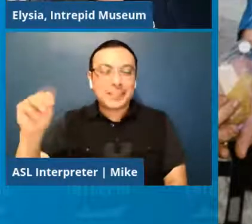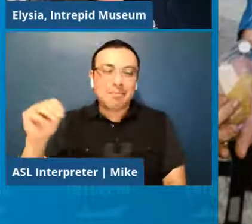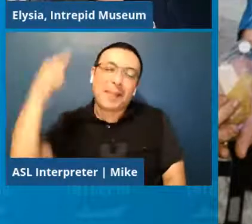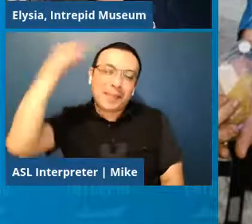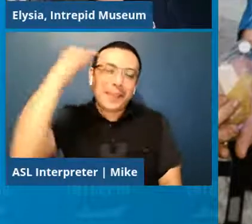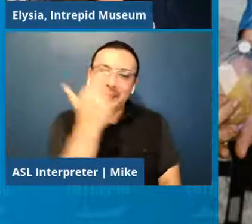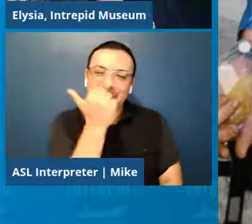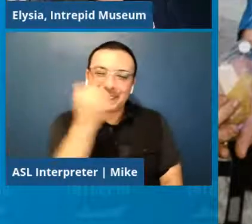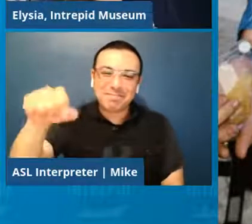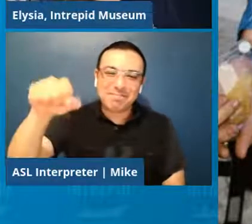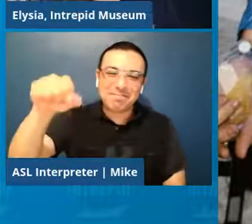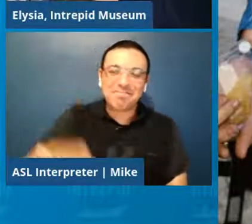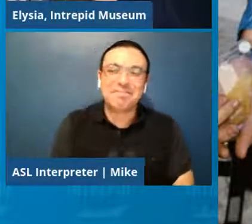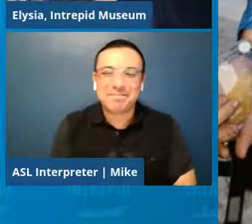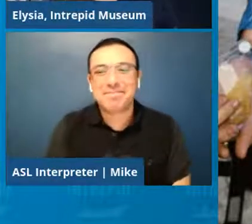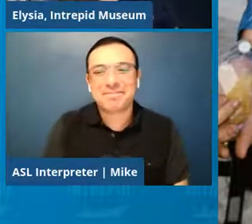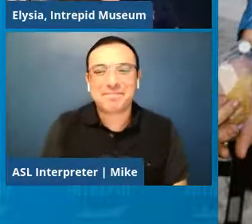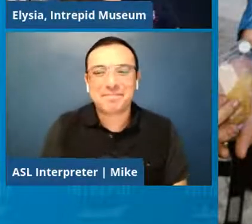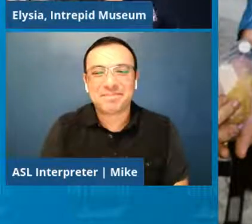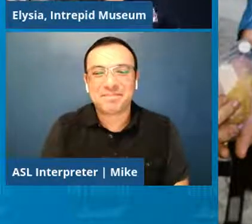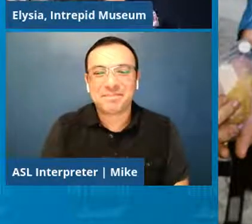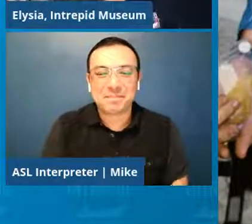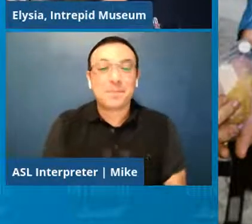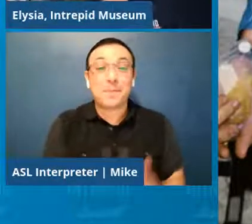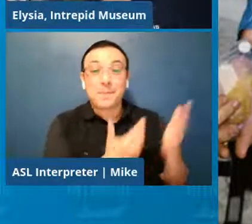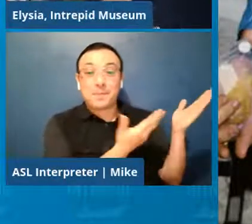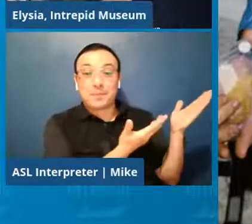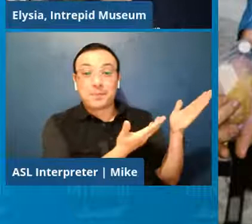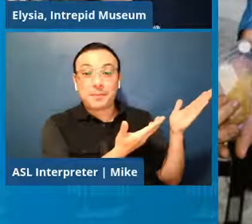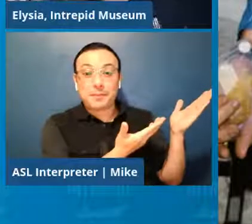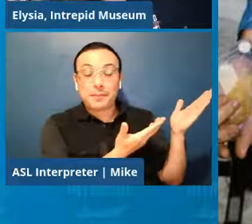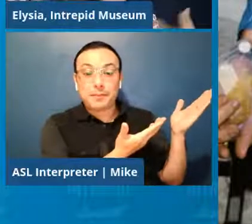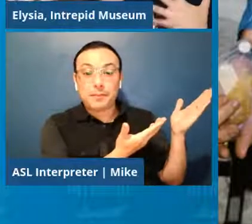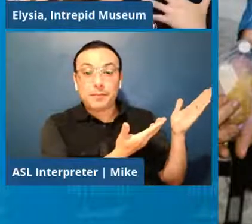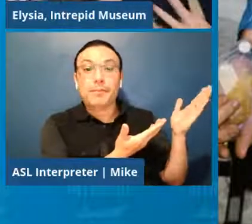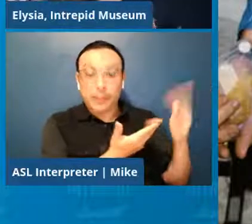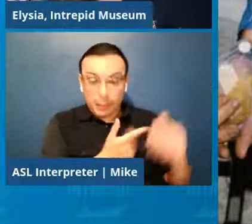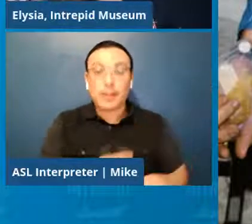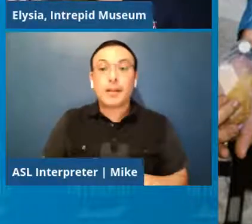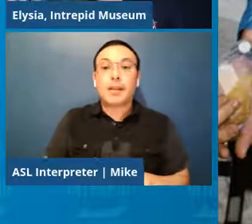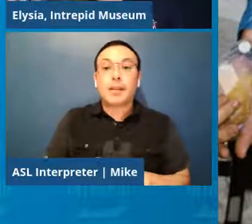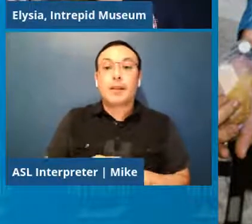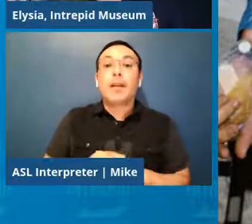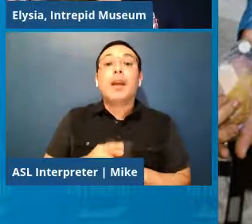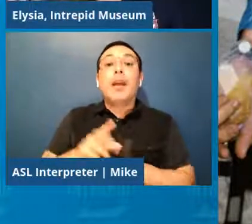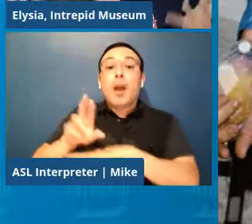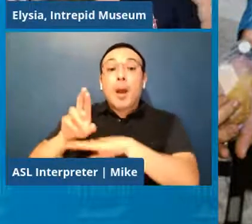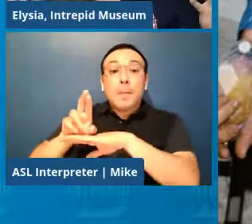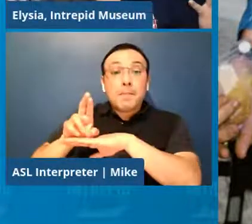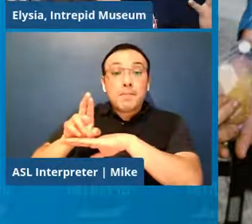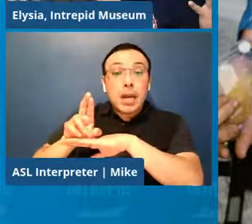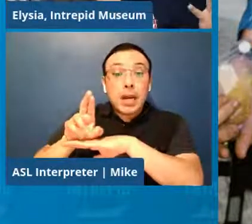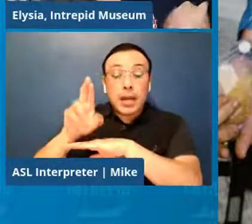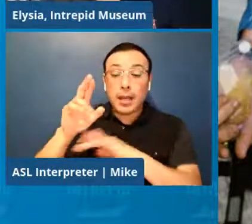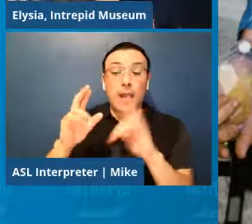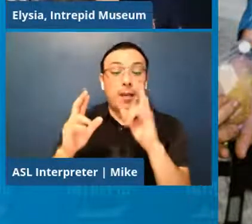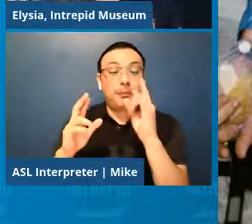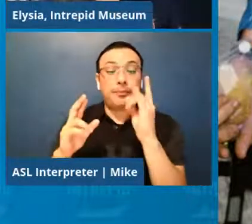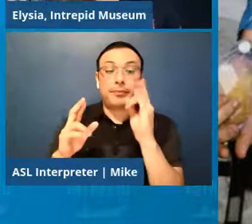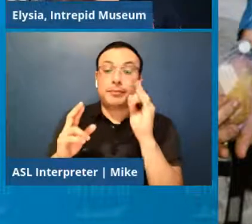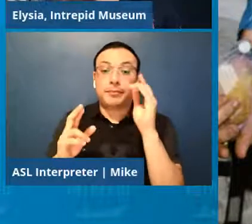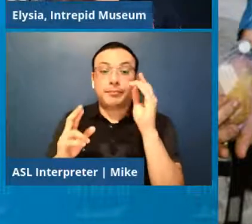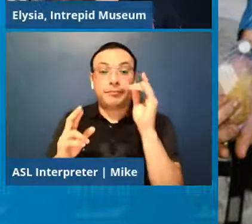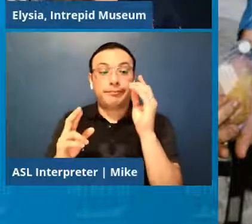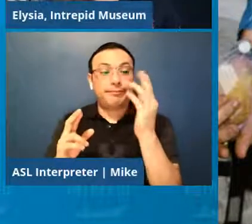here, became the first commander of the space shuttle. And at that point, the food had progressed quite a bit. So you know what he ate for lunch